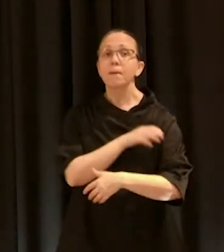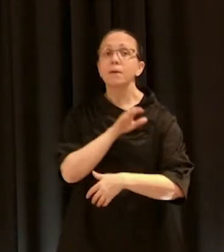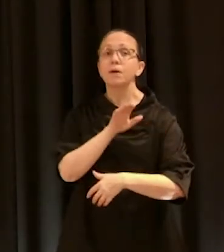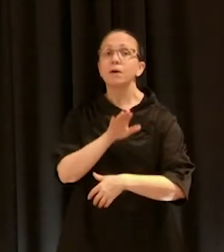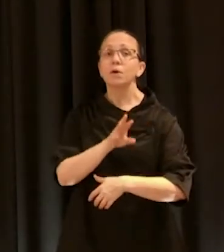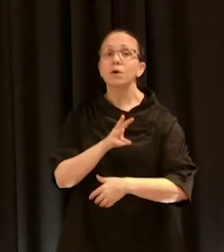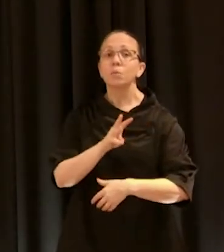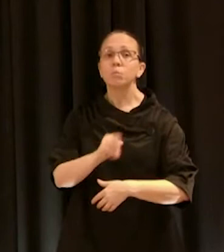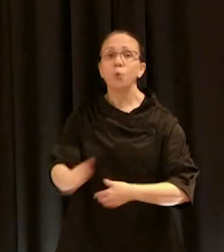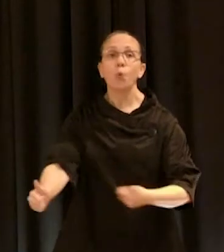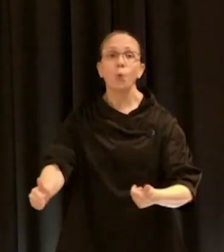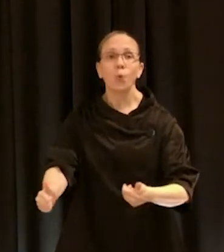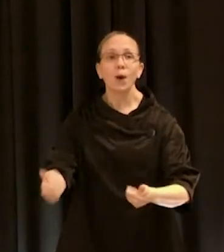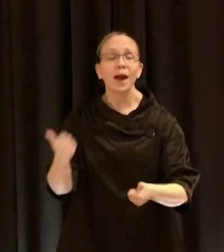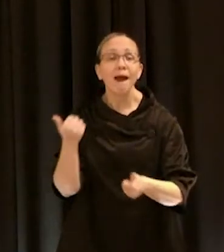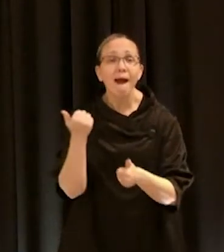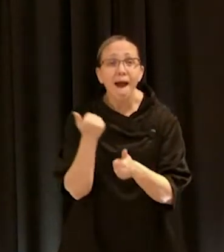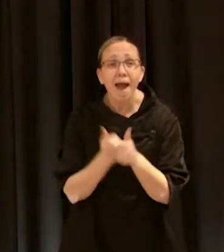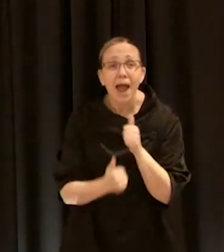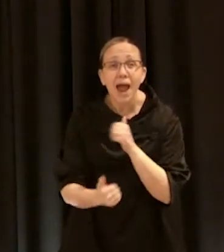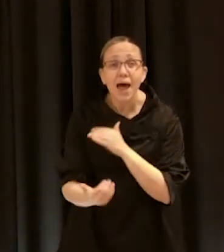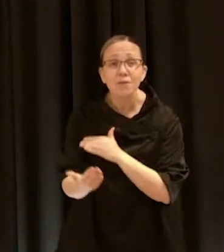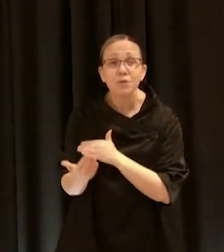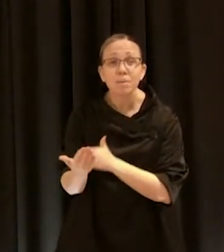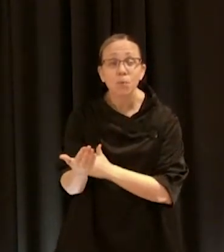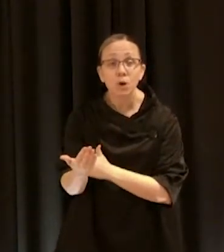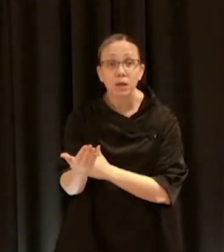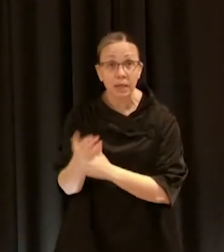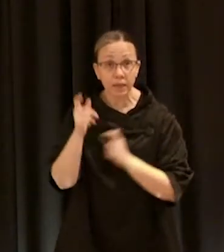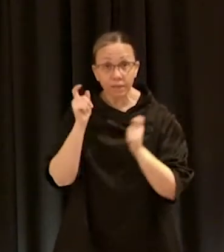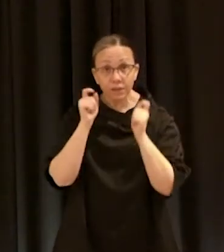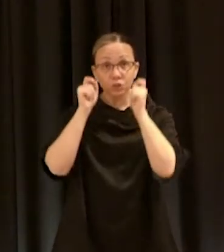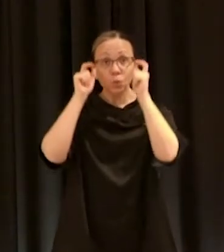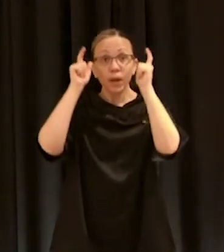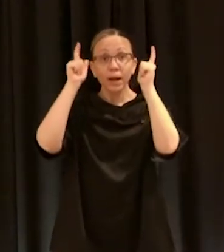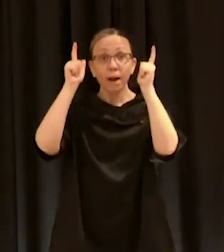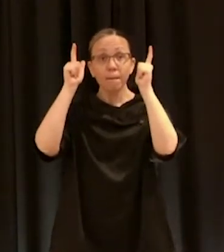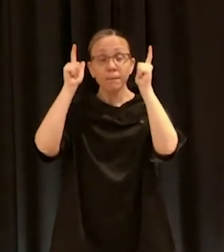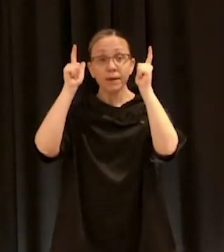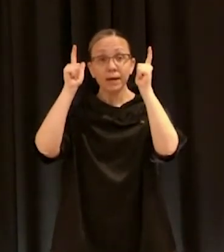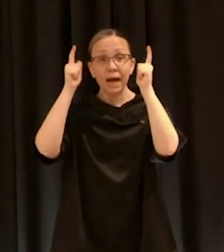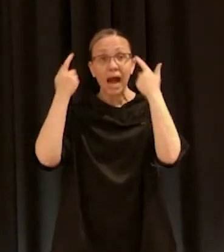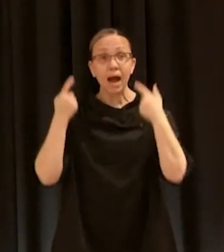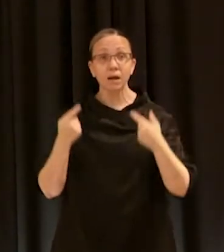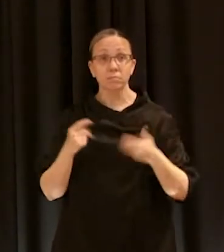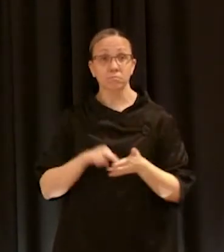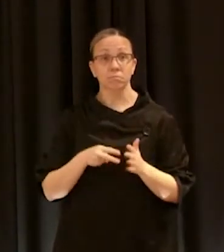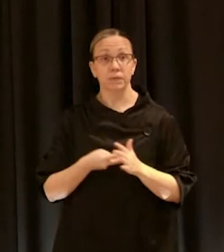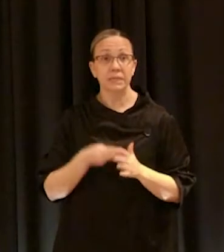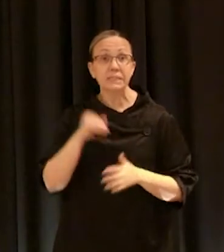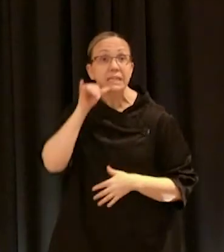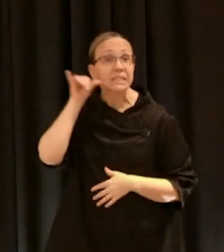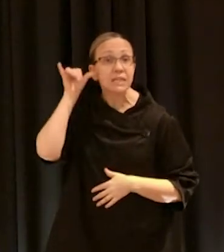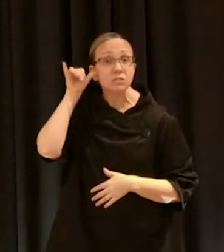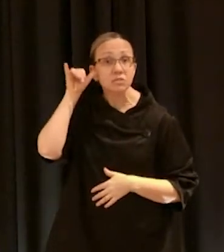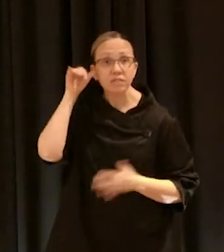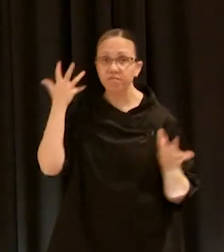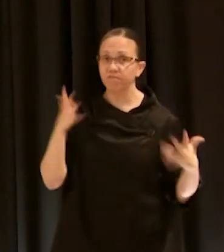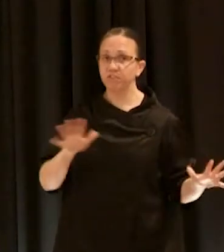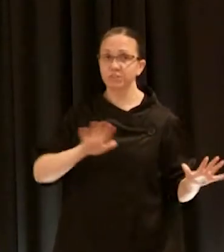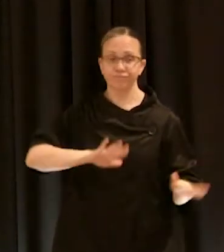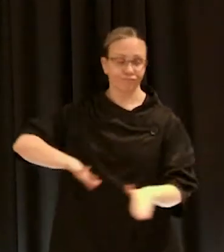body. Every morning that you wake up, yesterday is behind